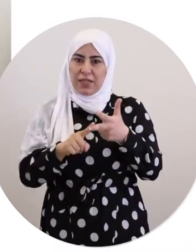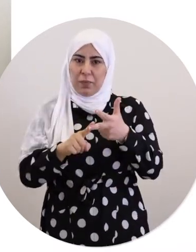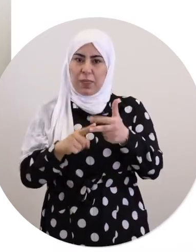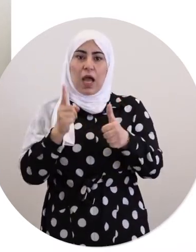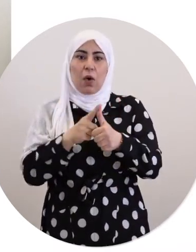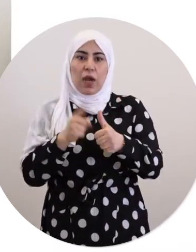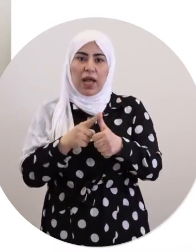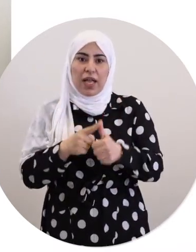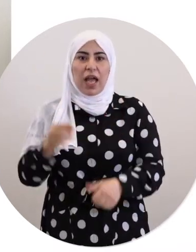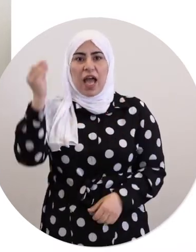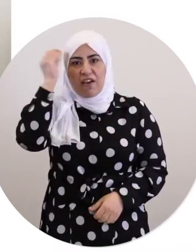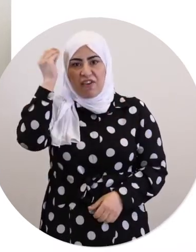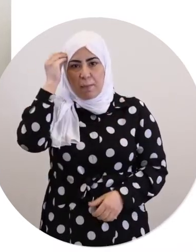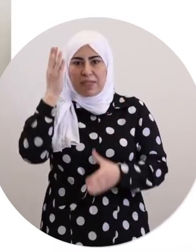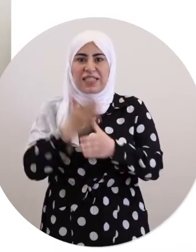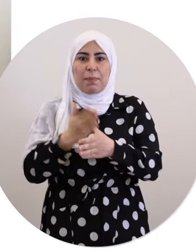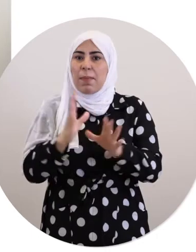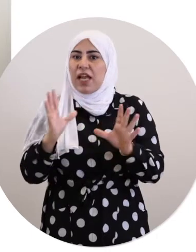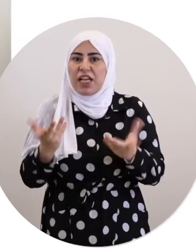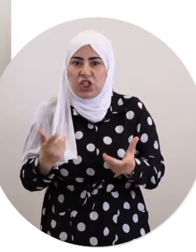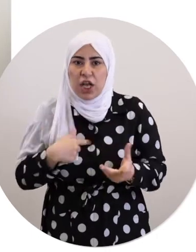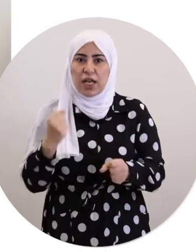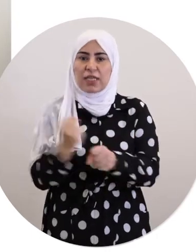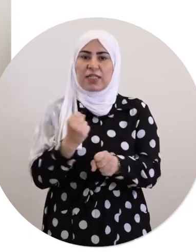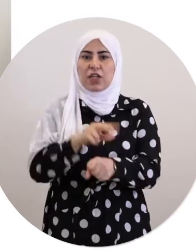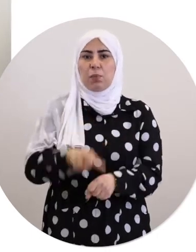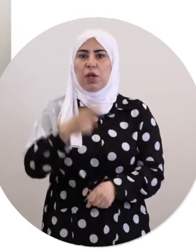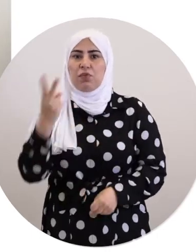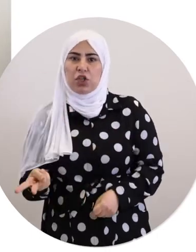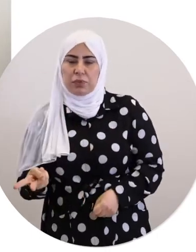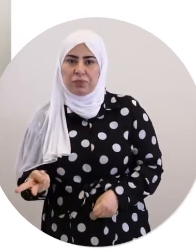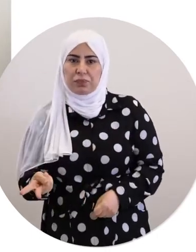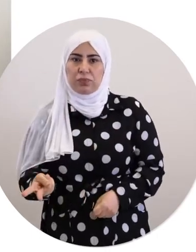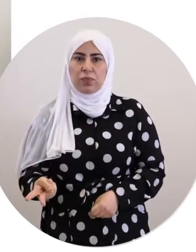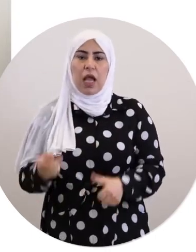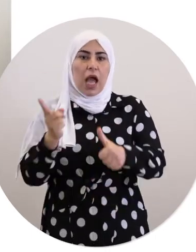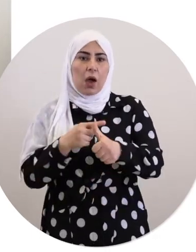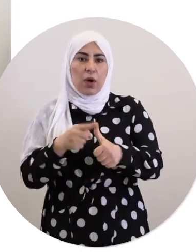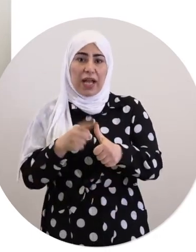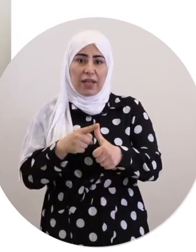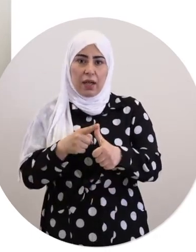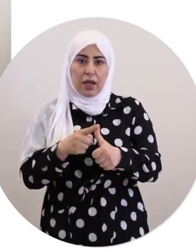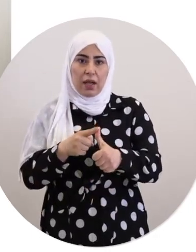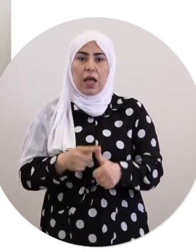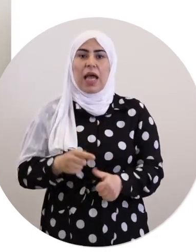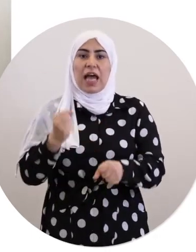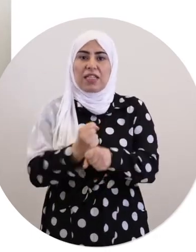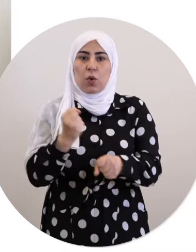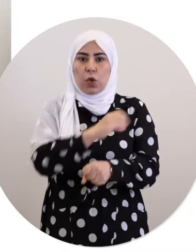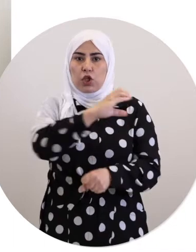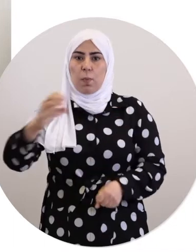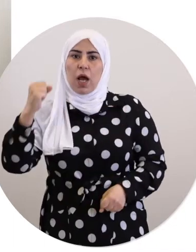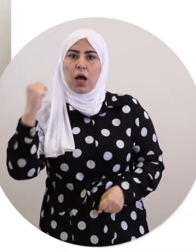to understand why and when we use it. If you're trying to show some dramatic effect, to tell